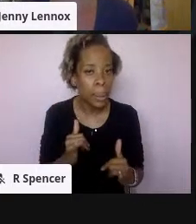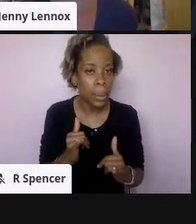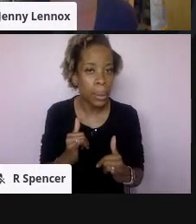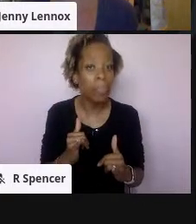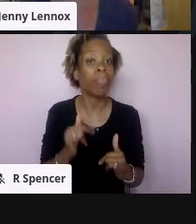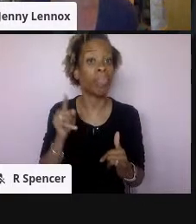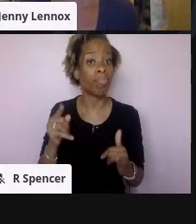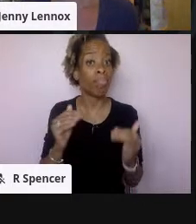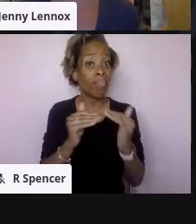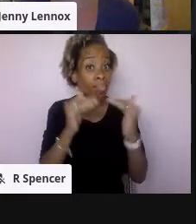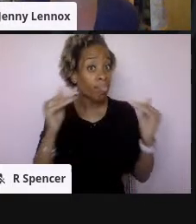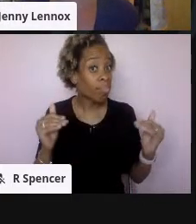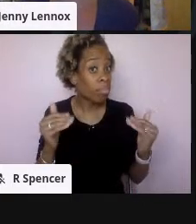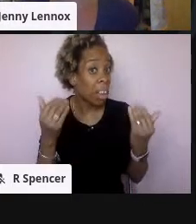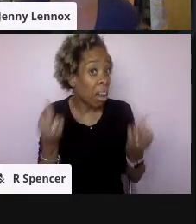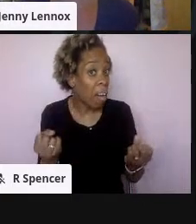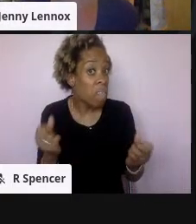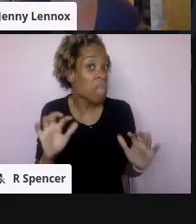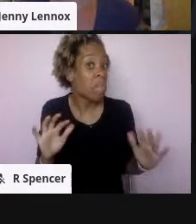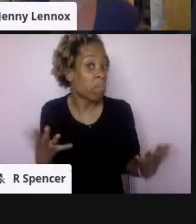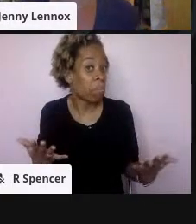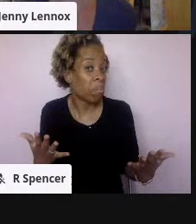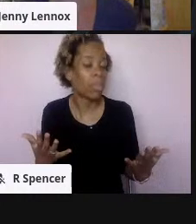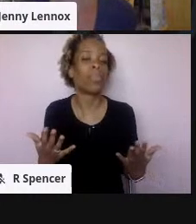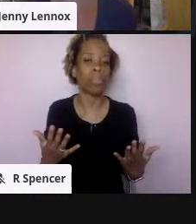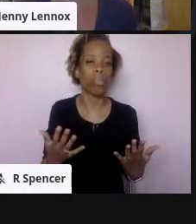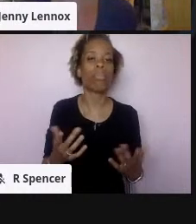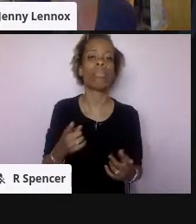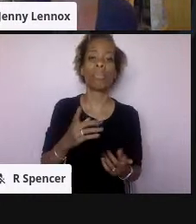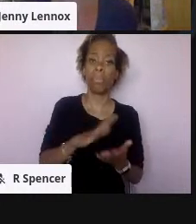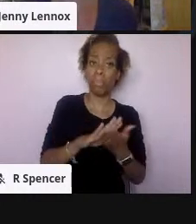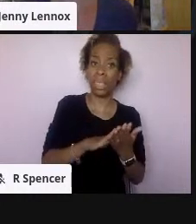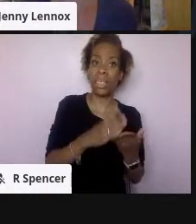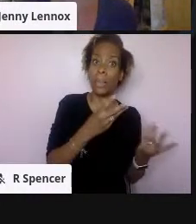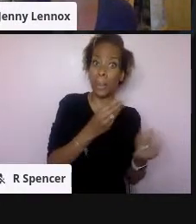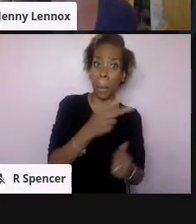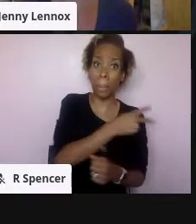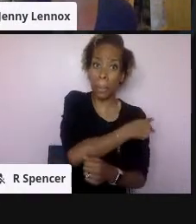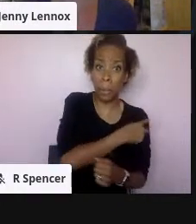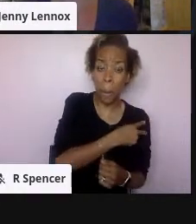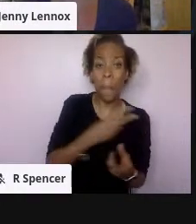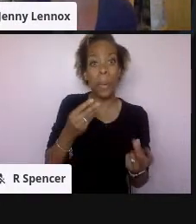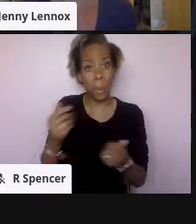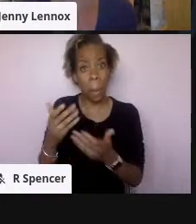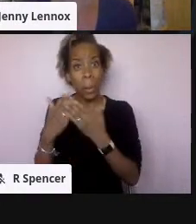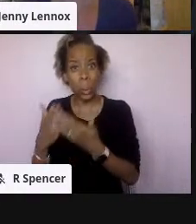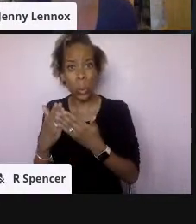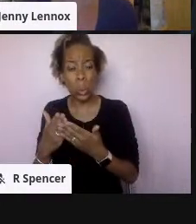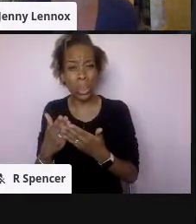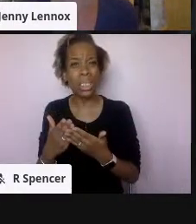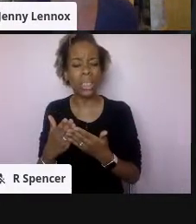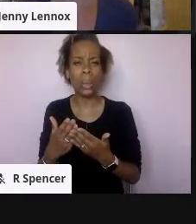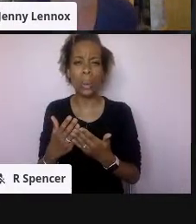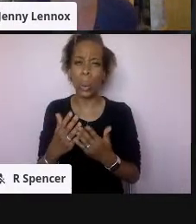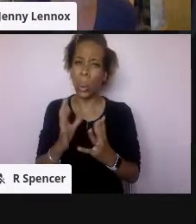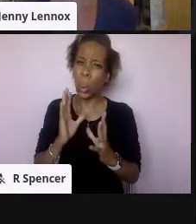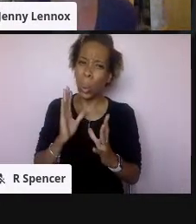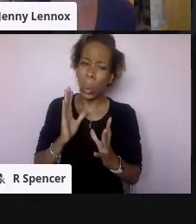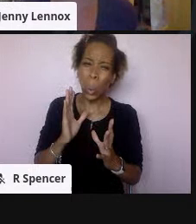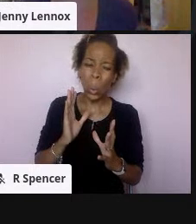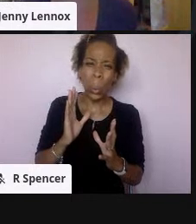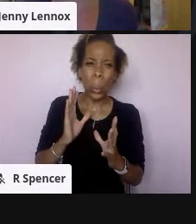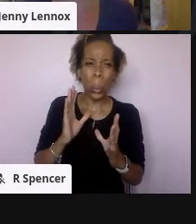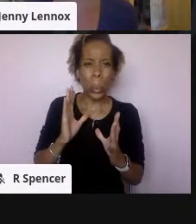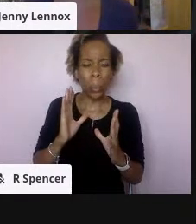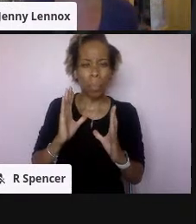set of impacts. So you'll probably find that there are both students and staff who find it more difficult to access and